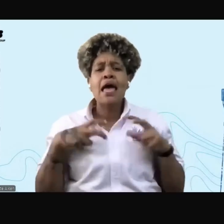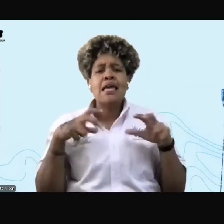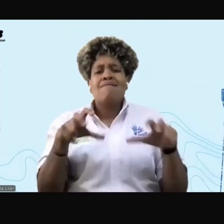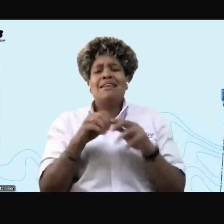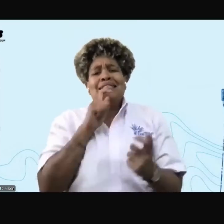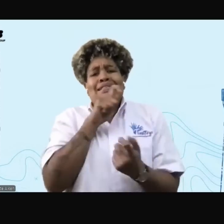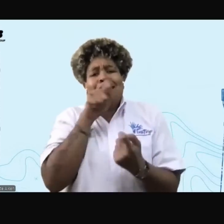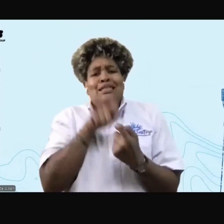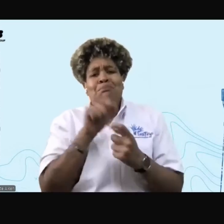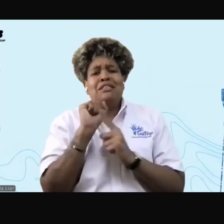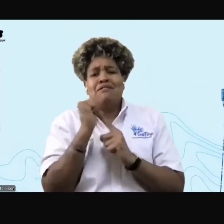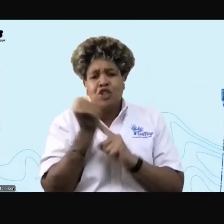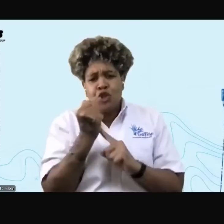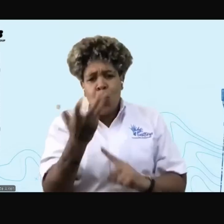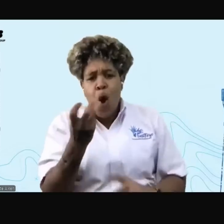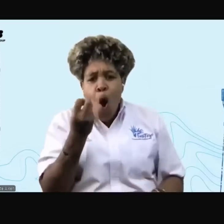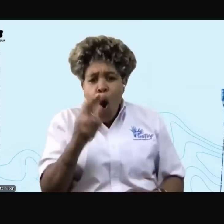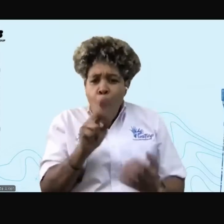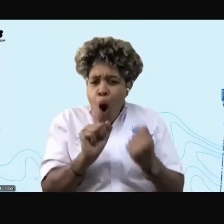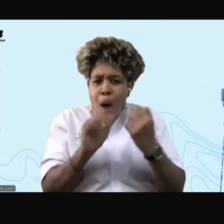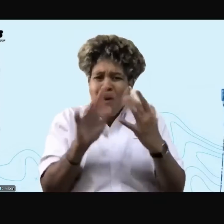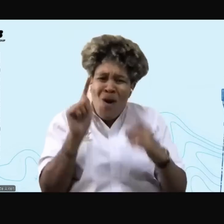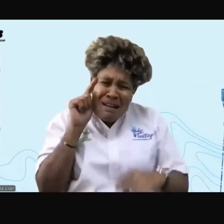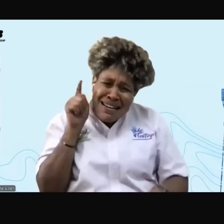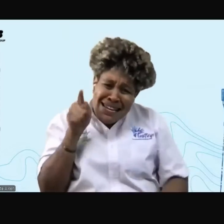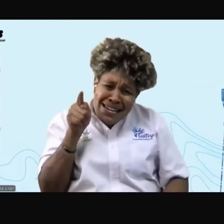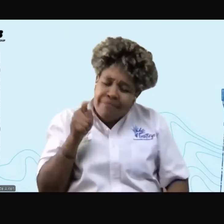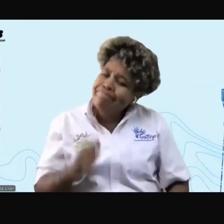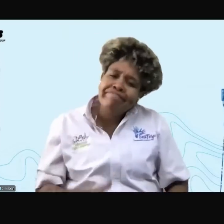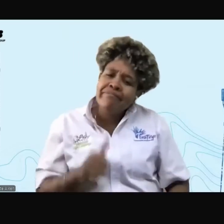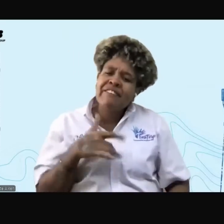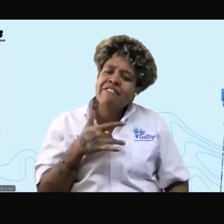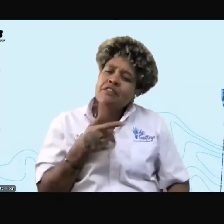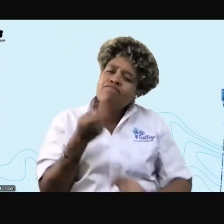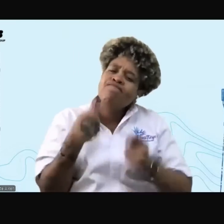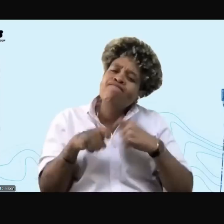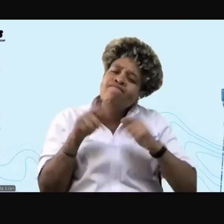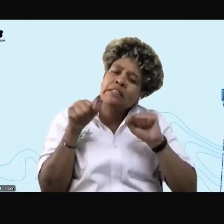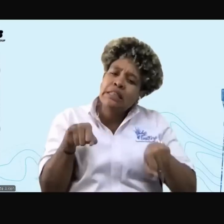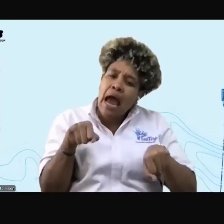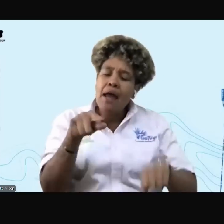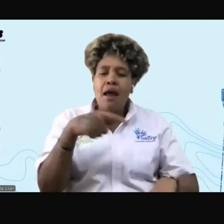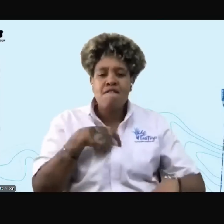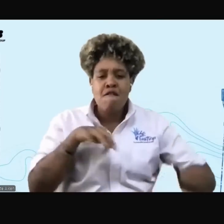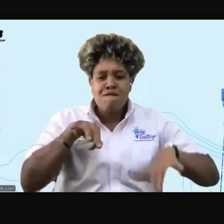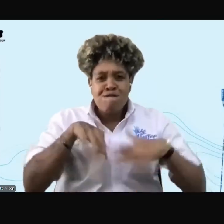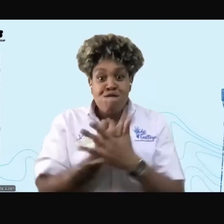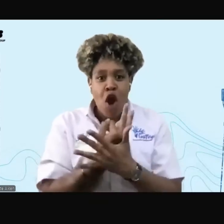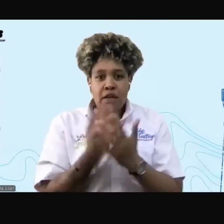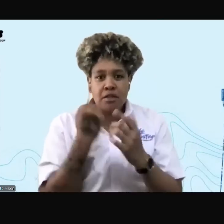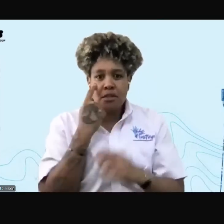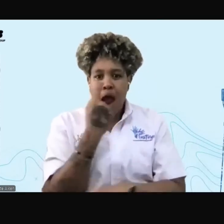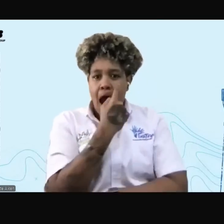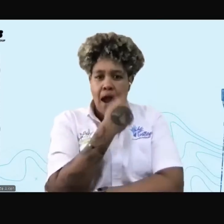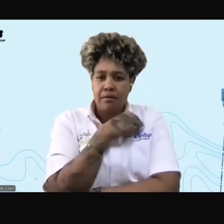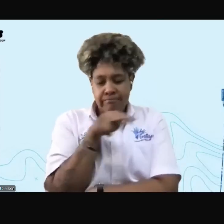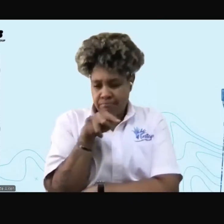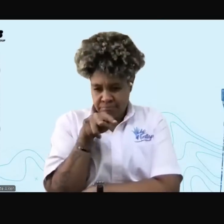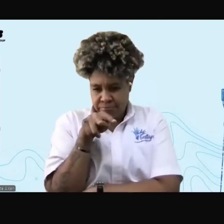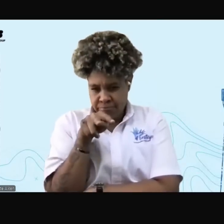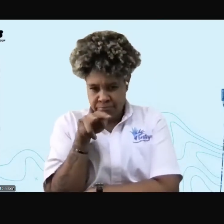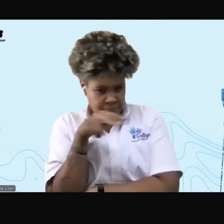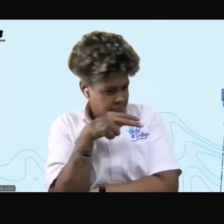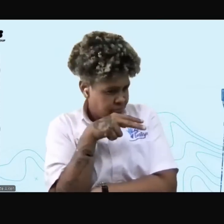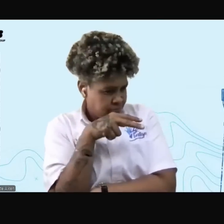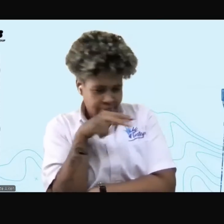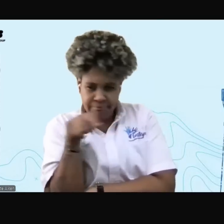particular situation or approach. In short, you have a fresh pair of eyes. So let's try